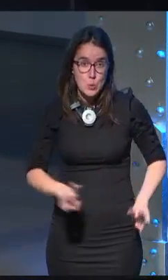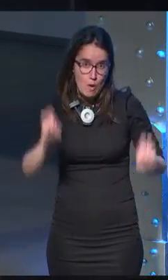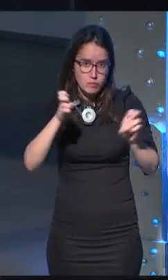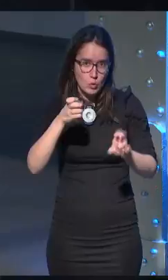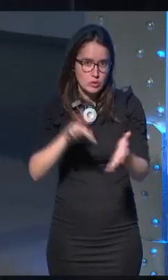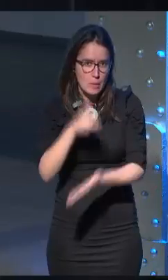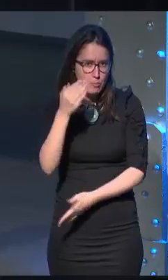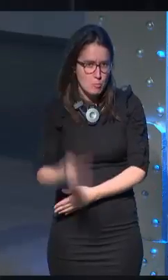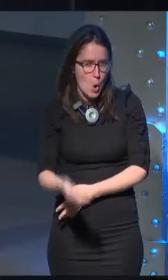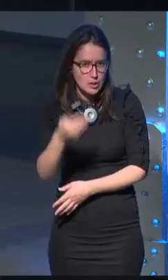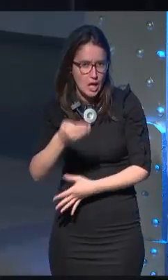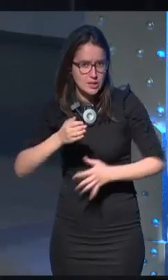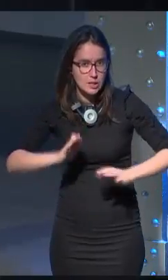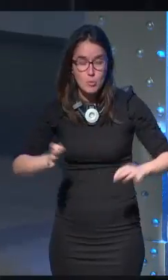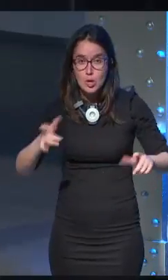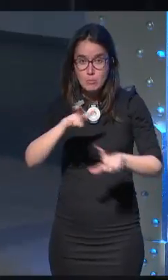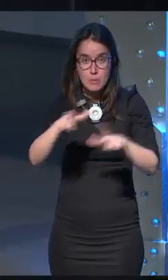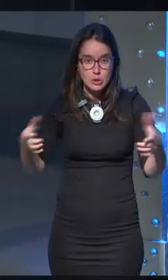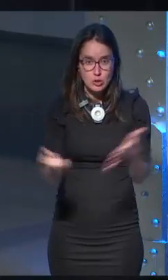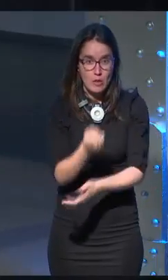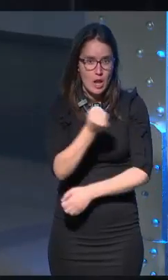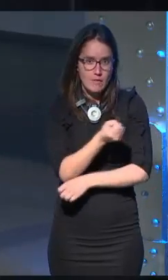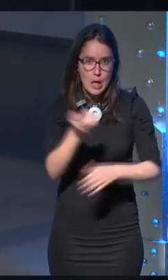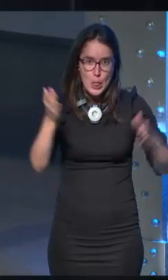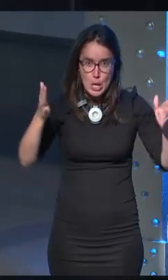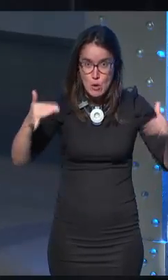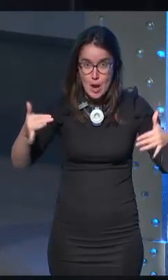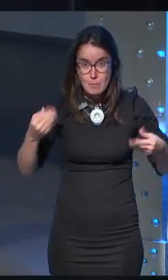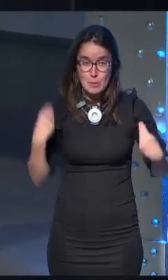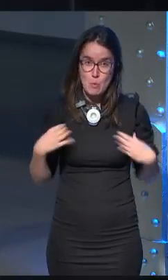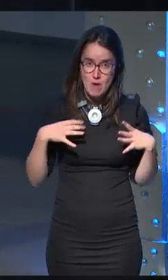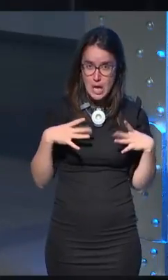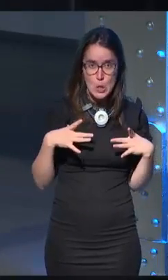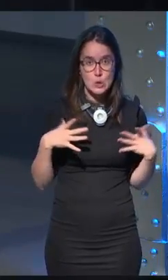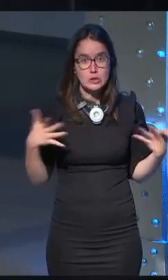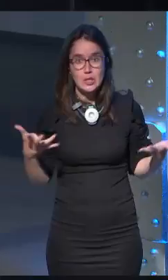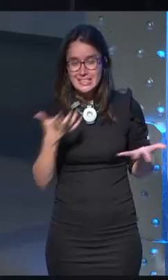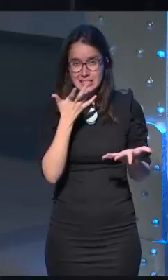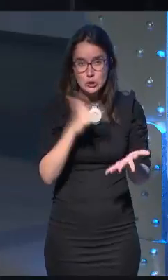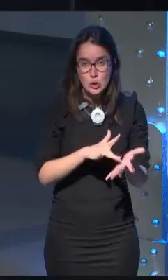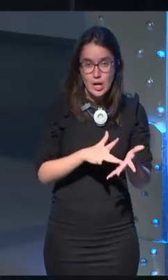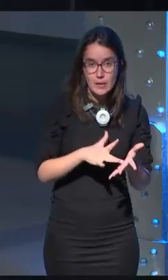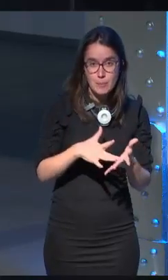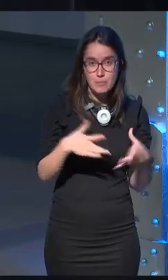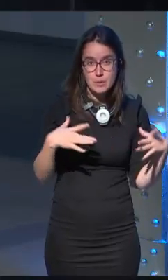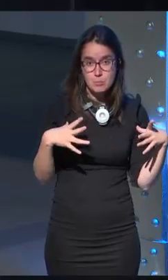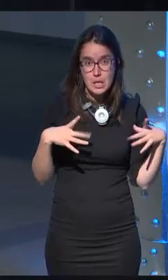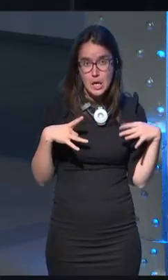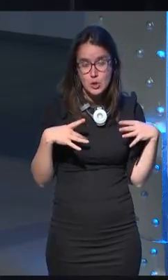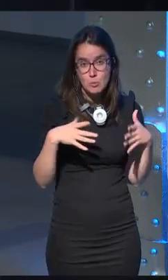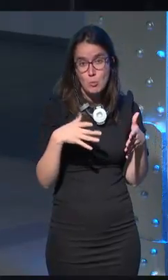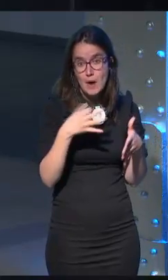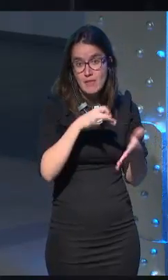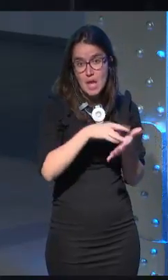and not everyone has Christmas as a holiday. And if you do, it's not necessarily on the same day. The